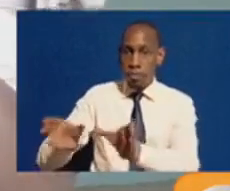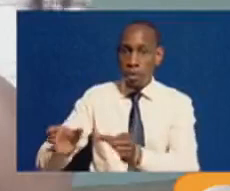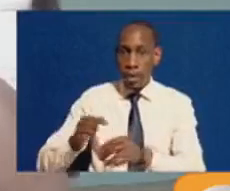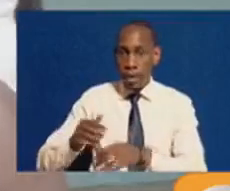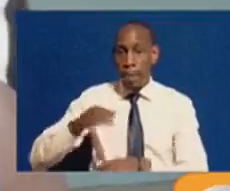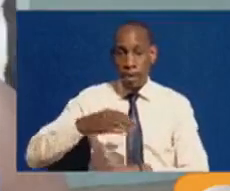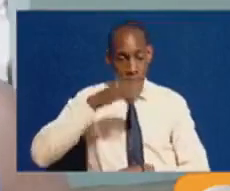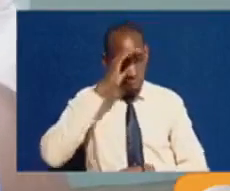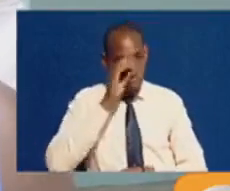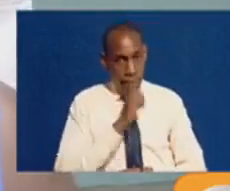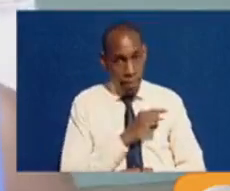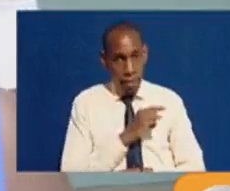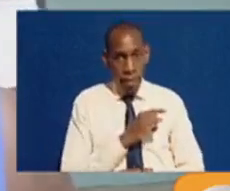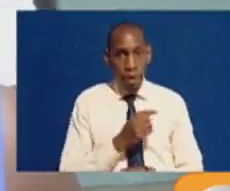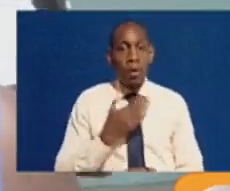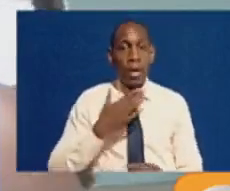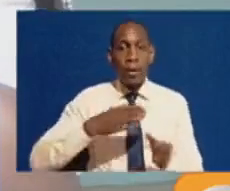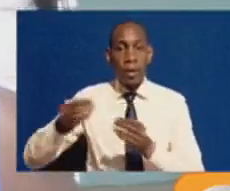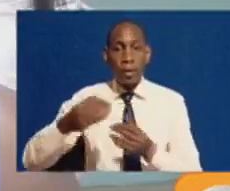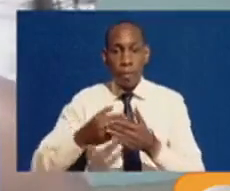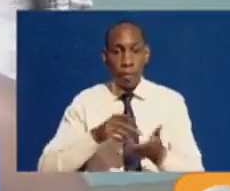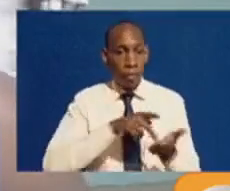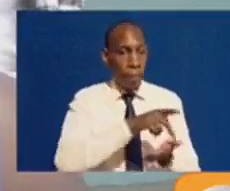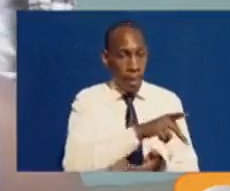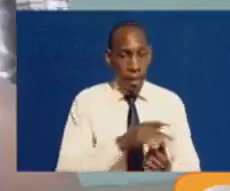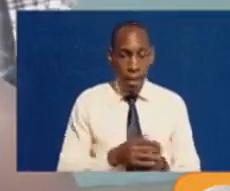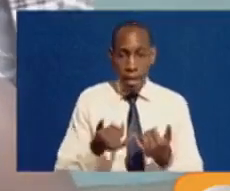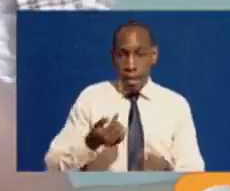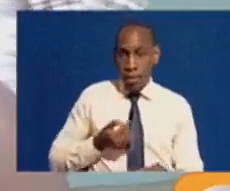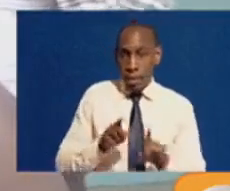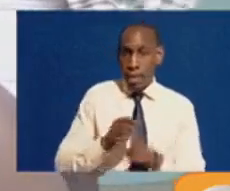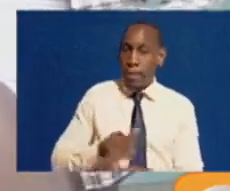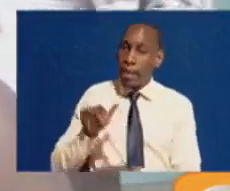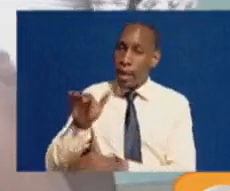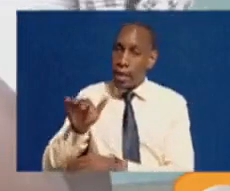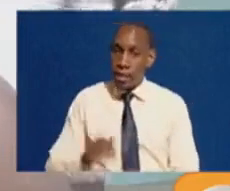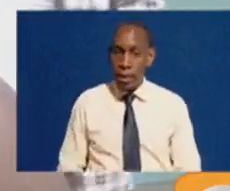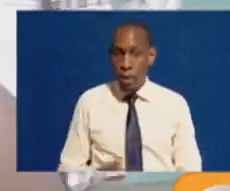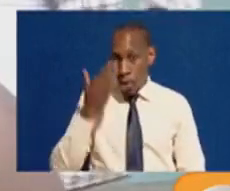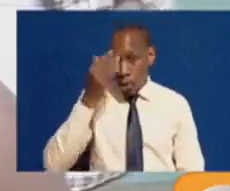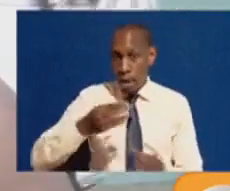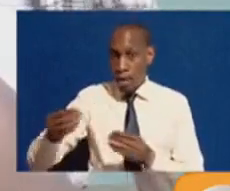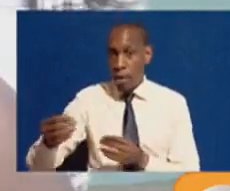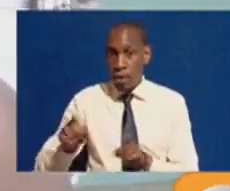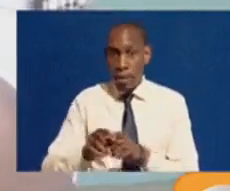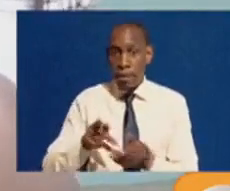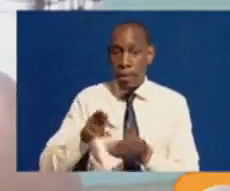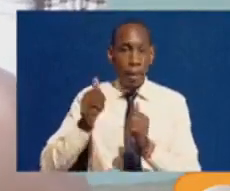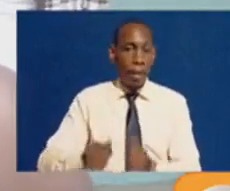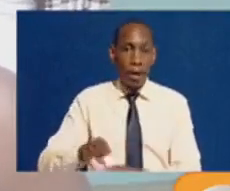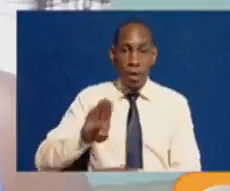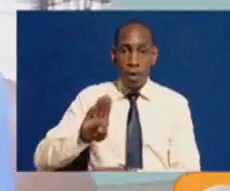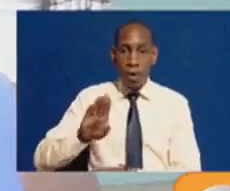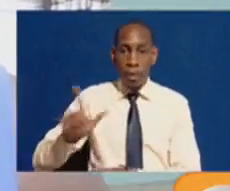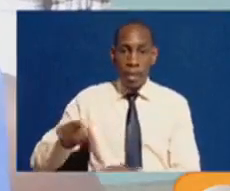kukunywa, wakataka kuenda kabla wajalipa. Ndio dada yangu akamuulizia, mbona unaenda na ujalipa bili na uko na